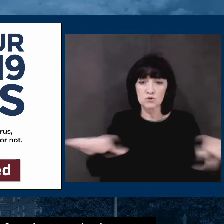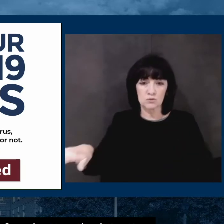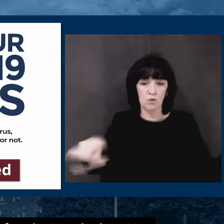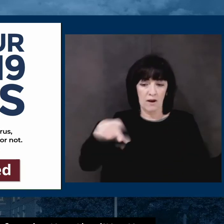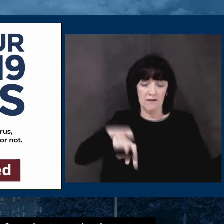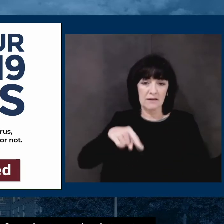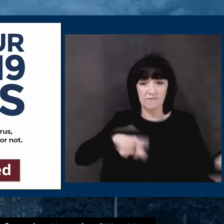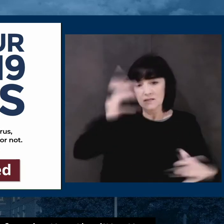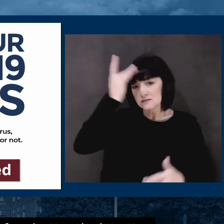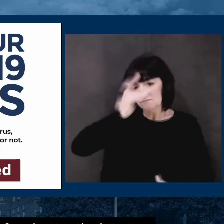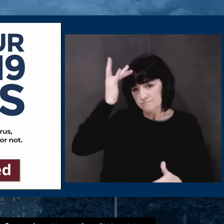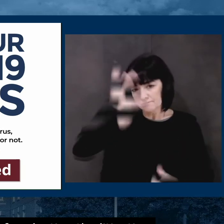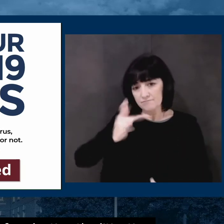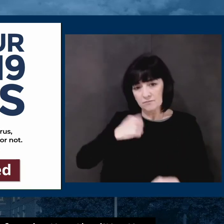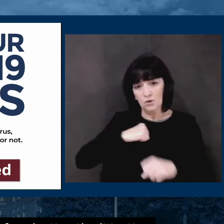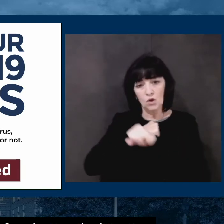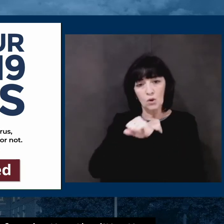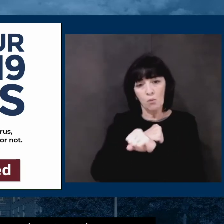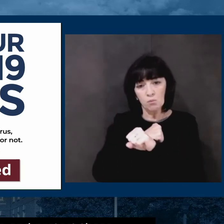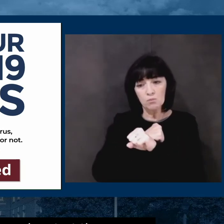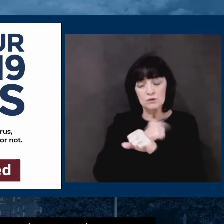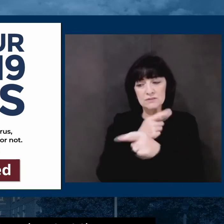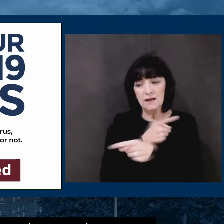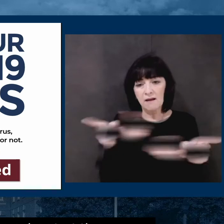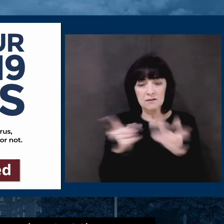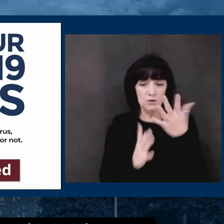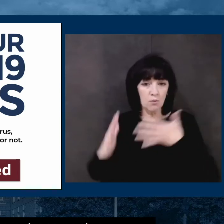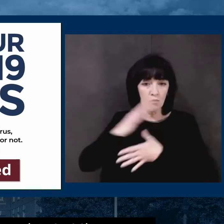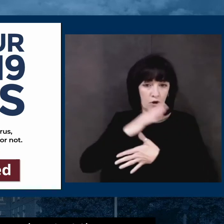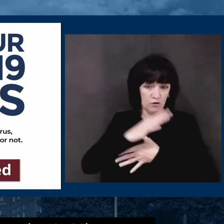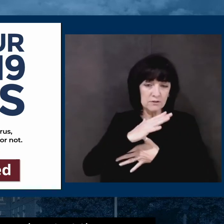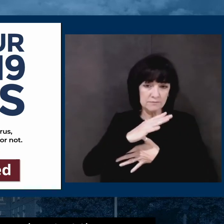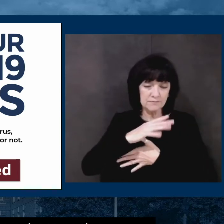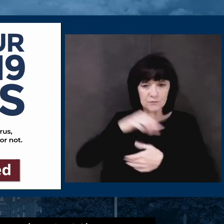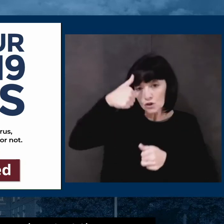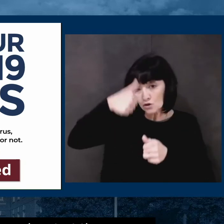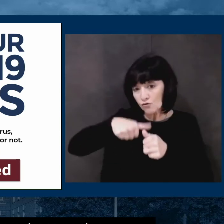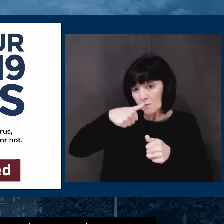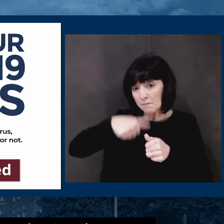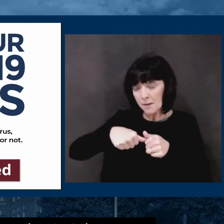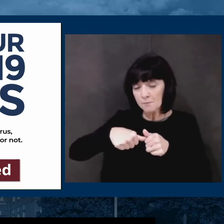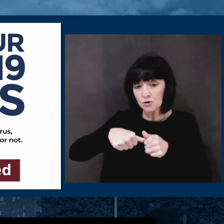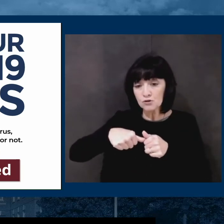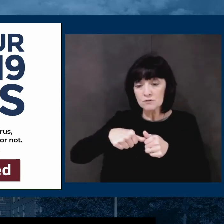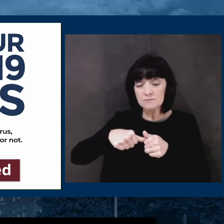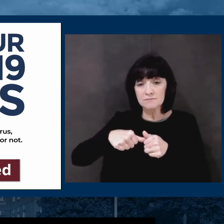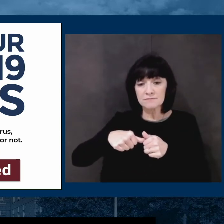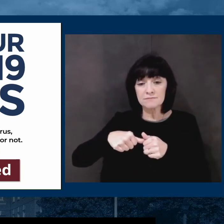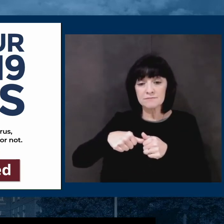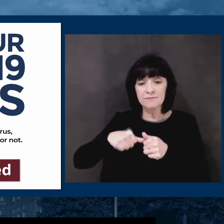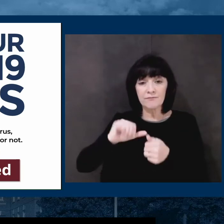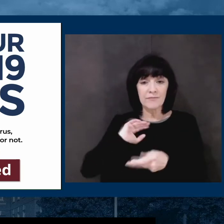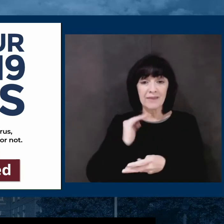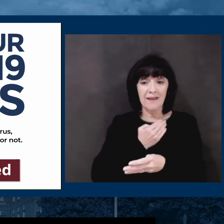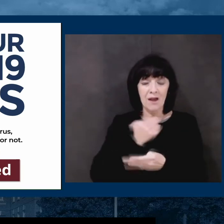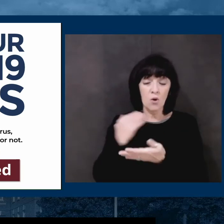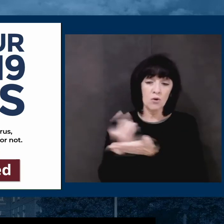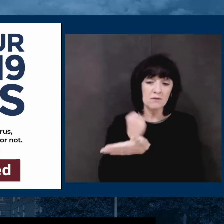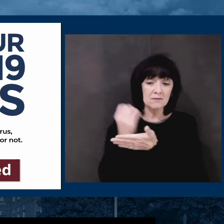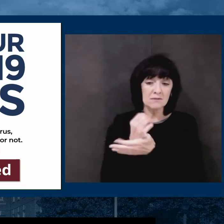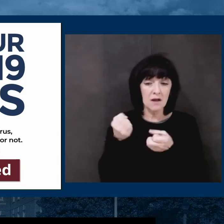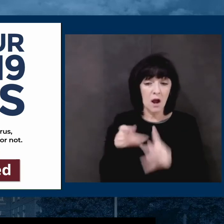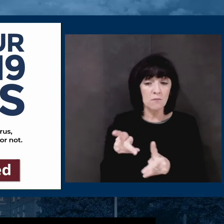those priorities and those objectives. Remember the opportunities that Dr. Pescatore talked about